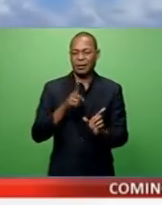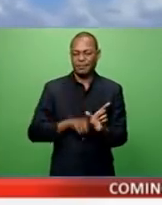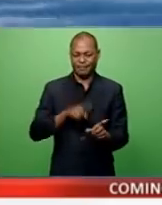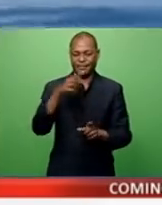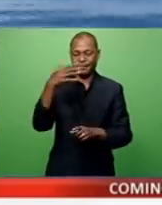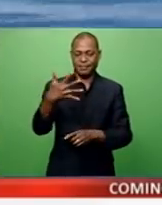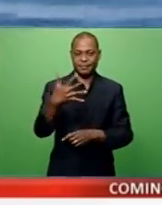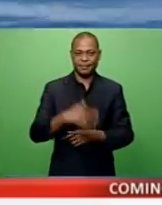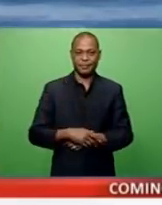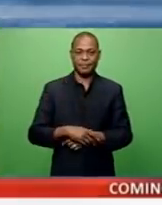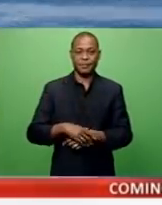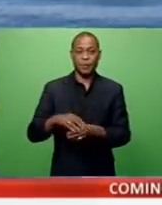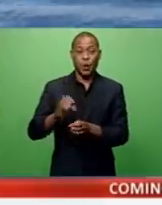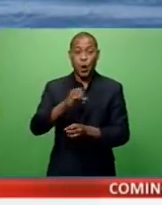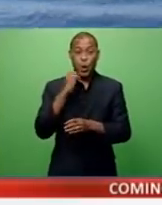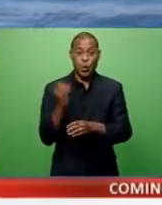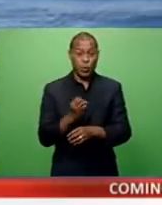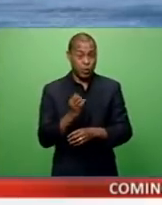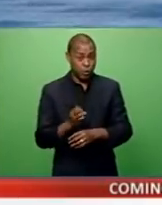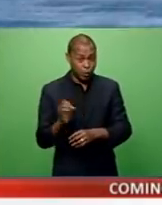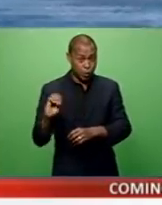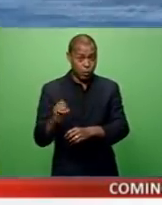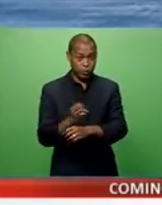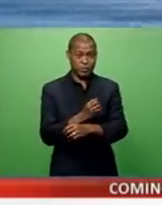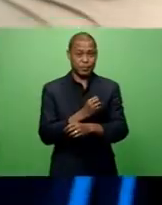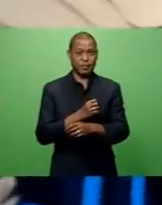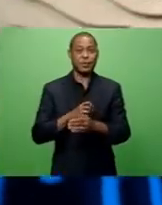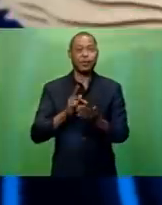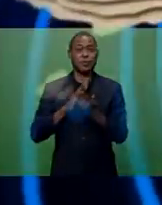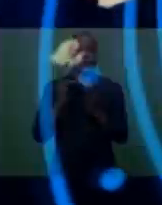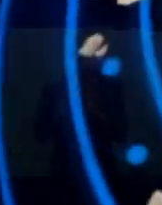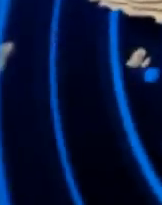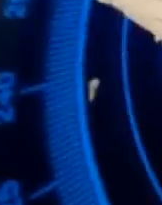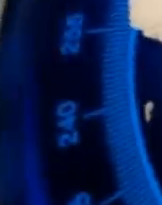And Ocean's policy to protect resources.